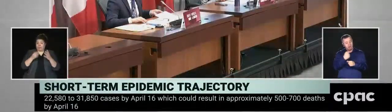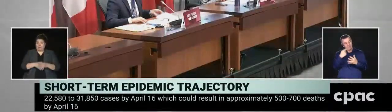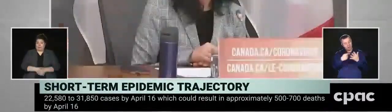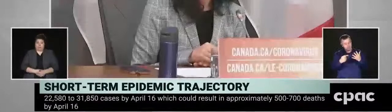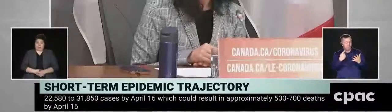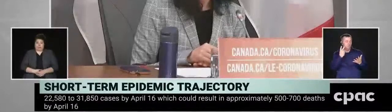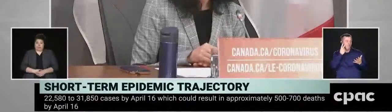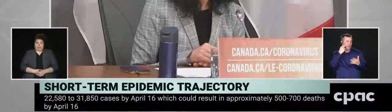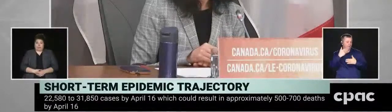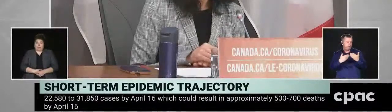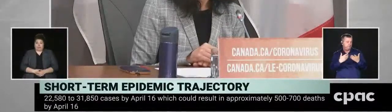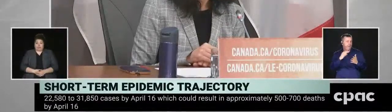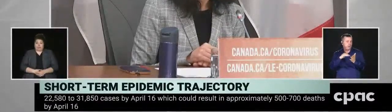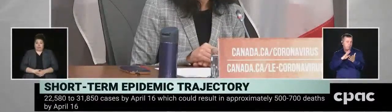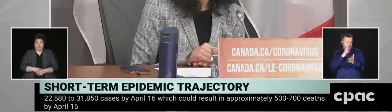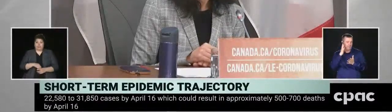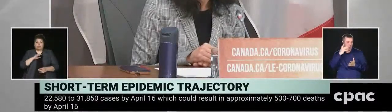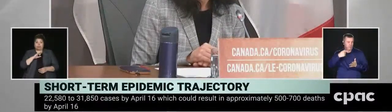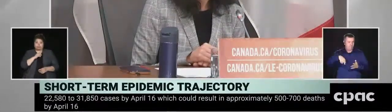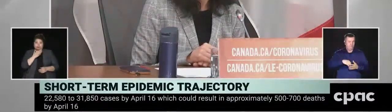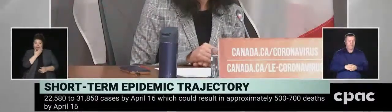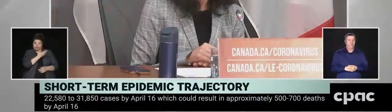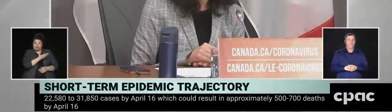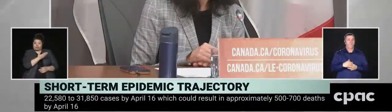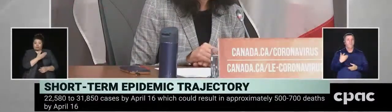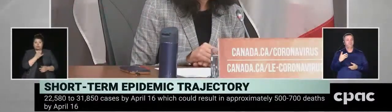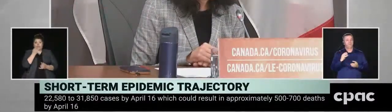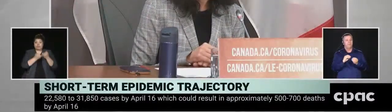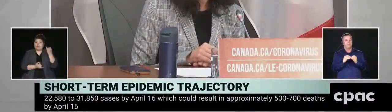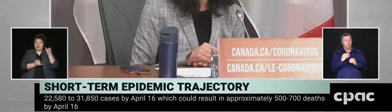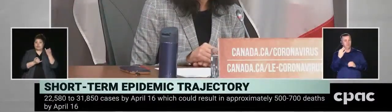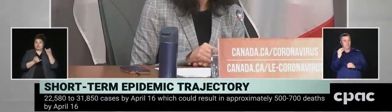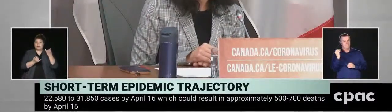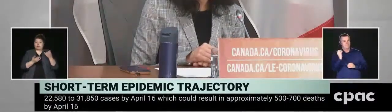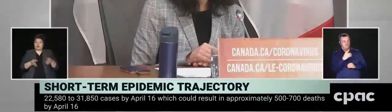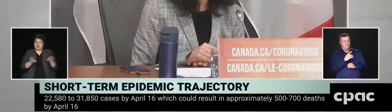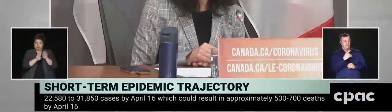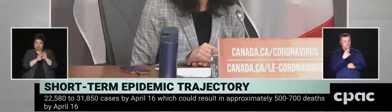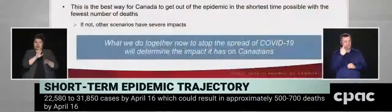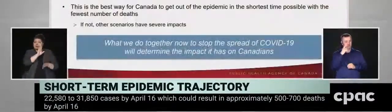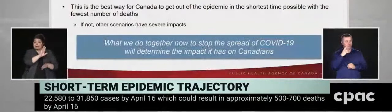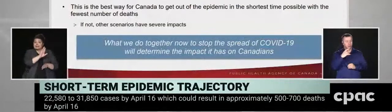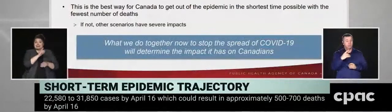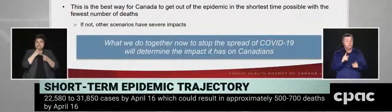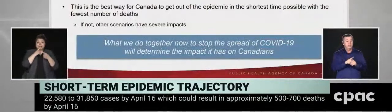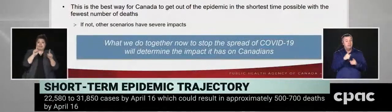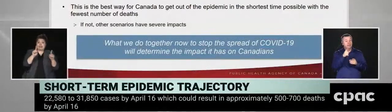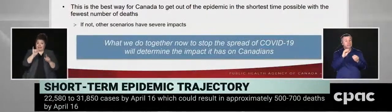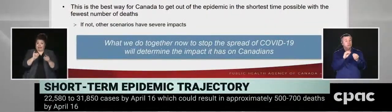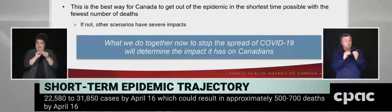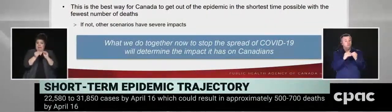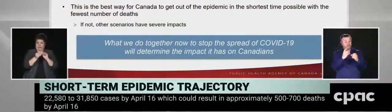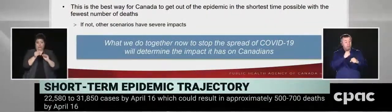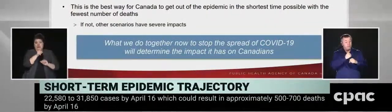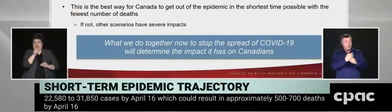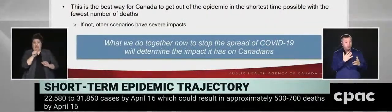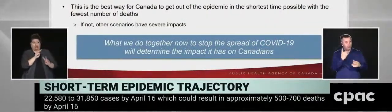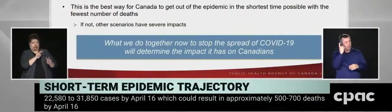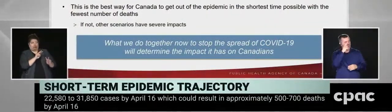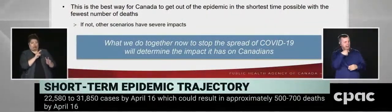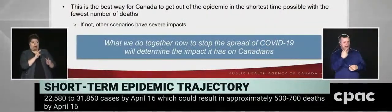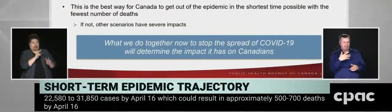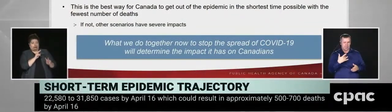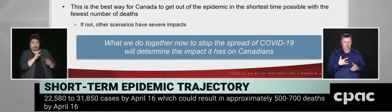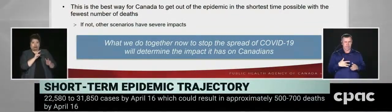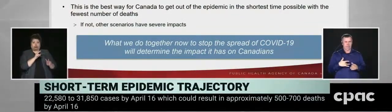Slide 19. So in conclusion, while some of the numbers released today may seem stark, Canada's modeling demonstrates that the